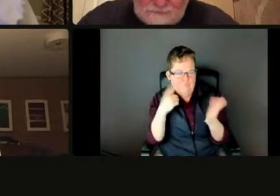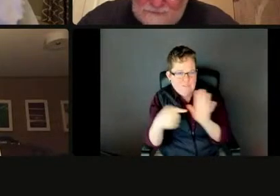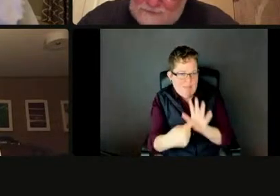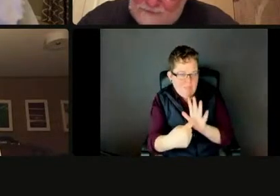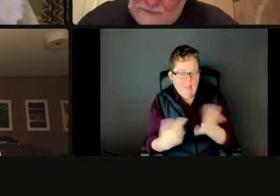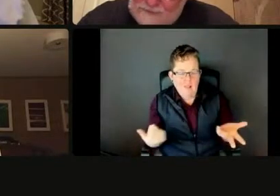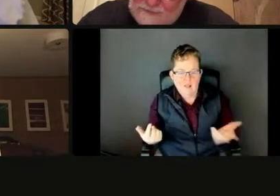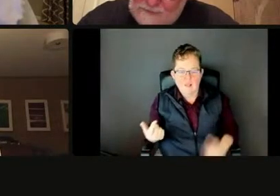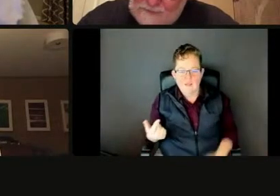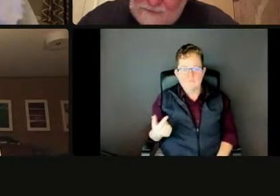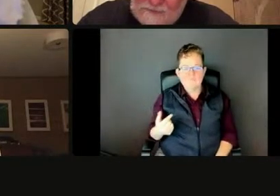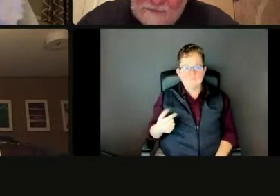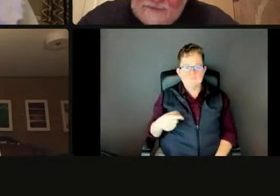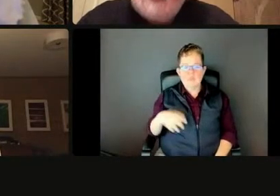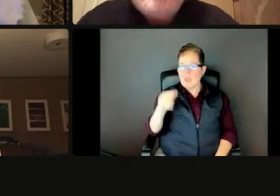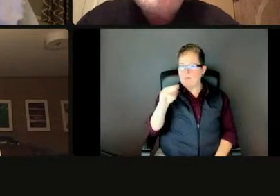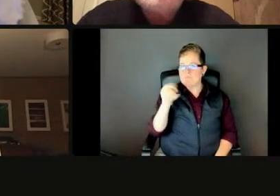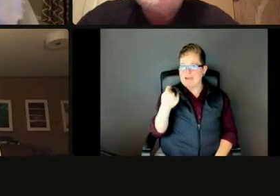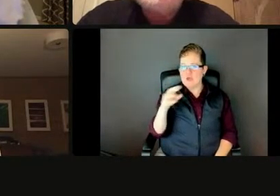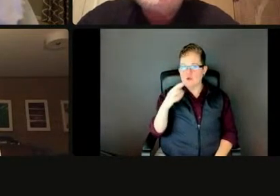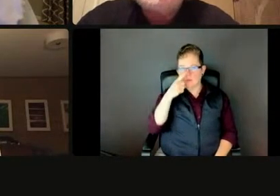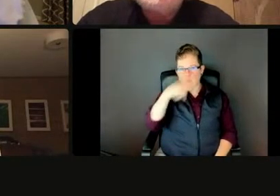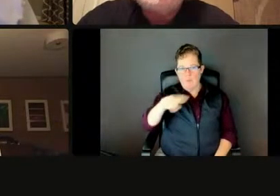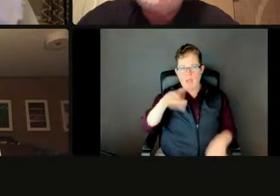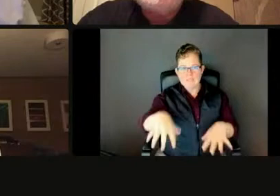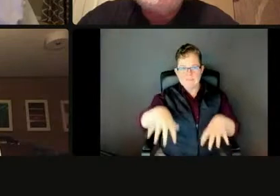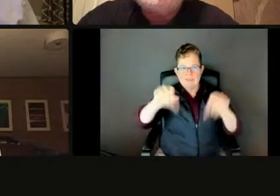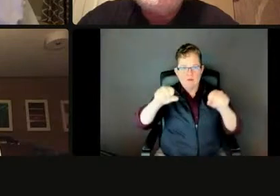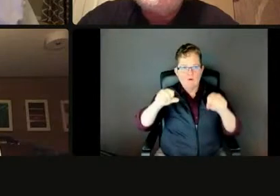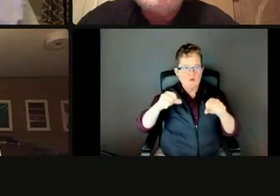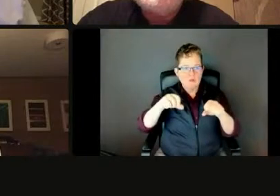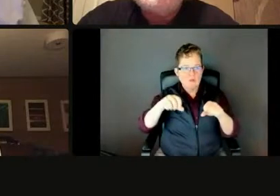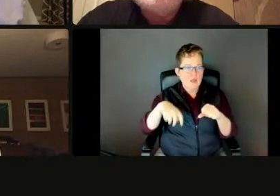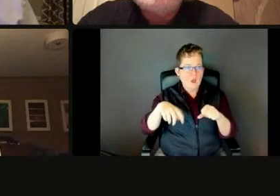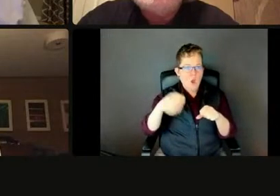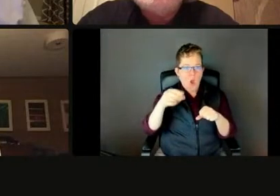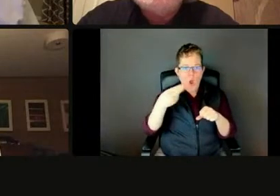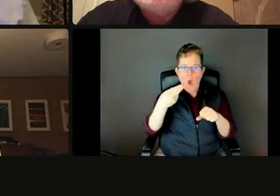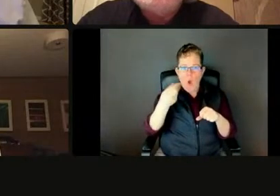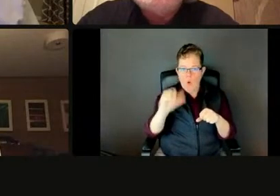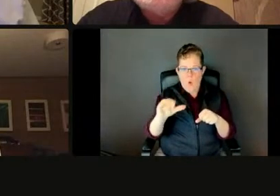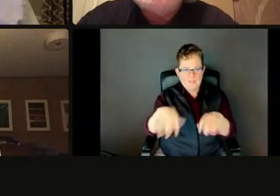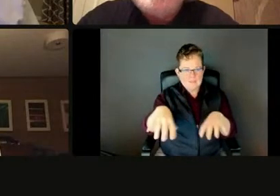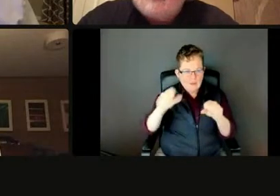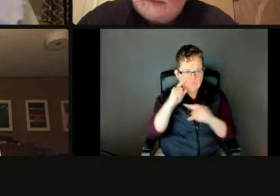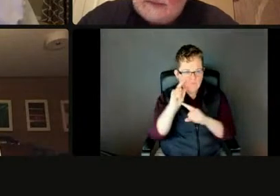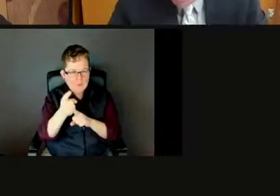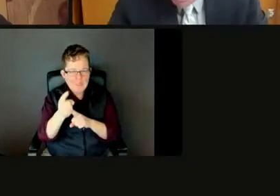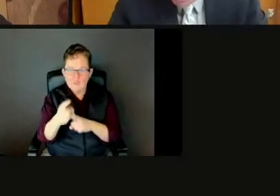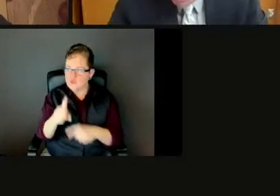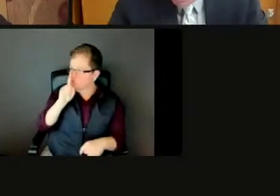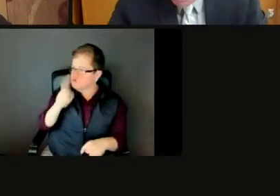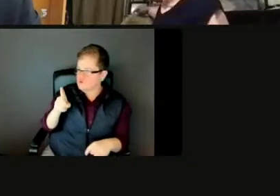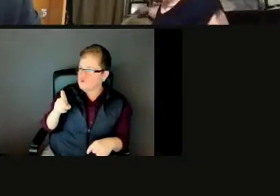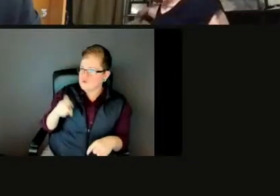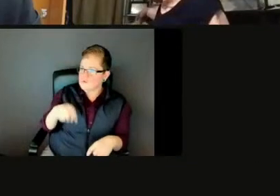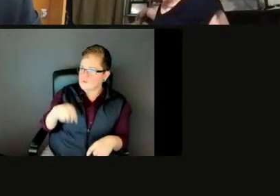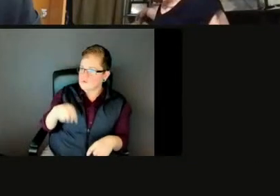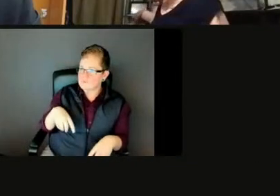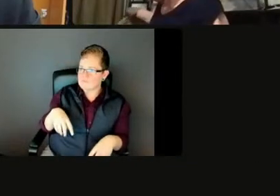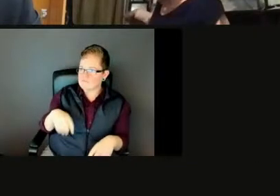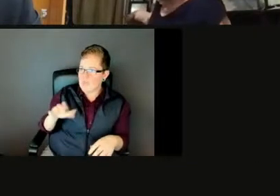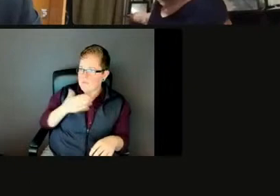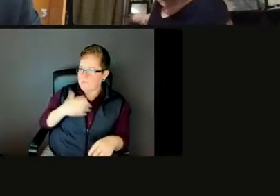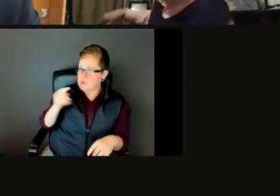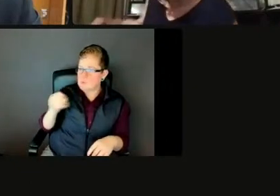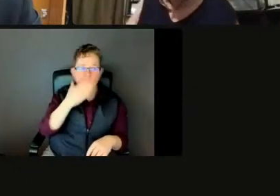Okay, Councilor Hoy, could you take this over for a few minutes? Will do, Mr. Mayor. Thank you, sir. You bet. And